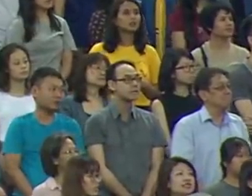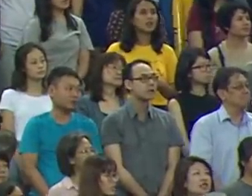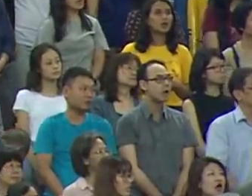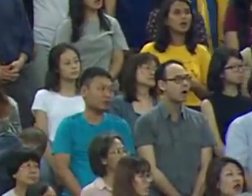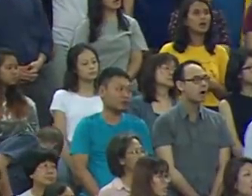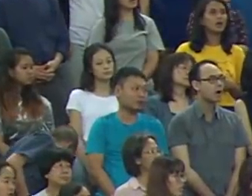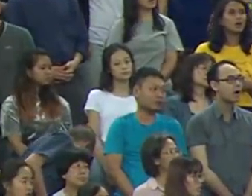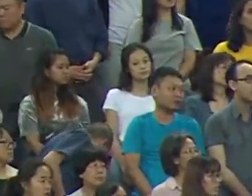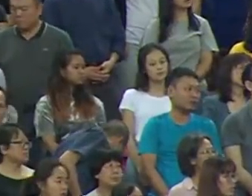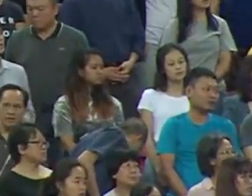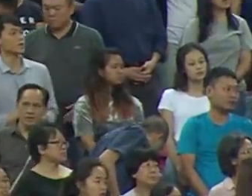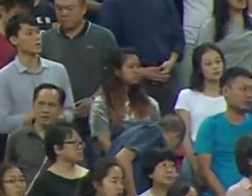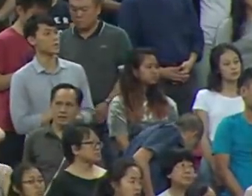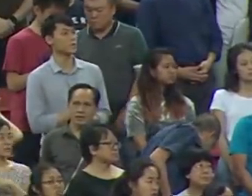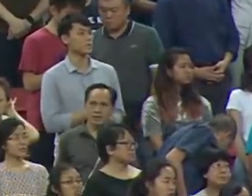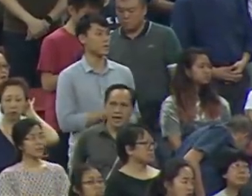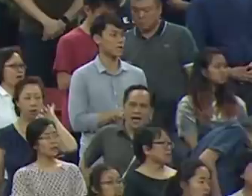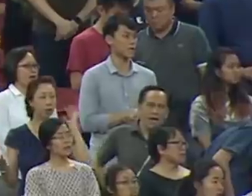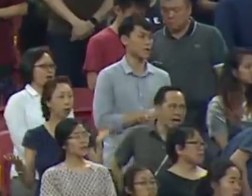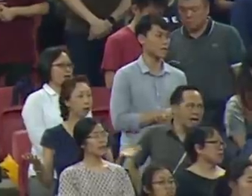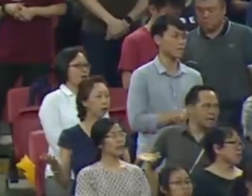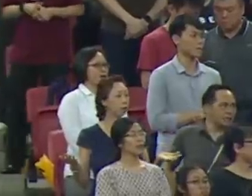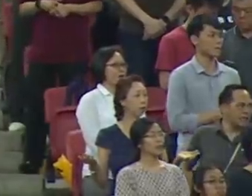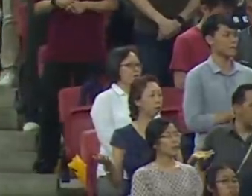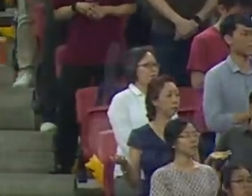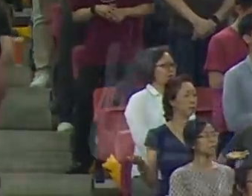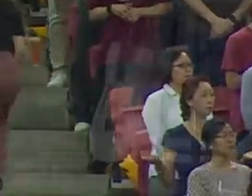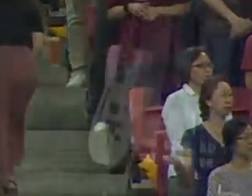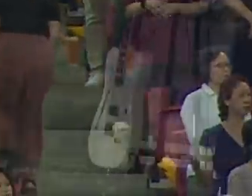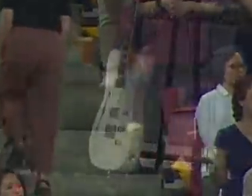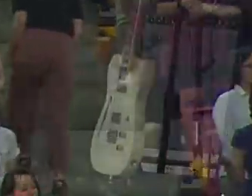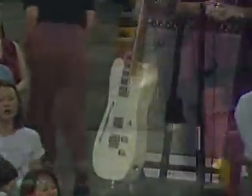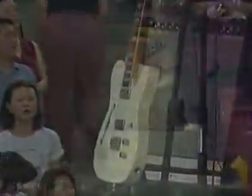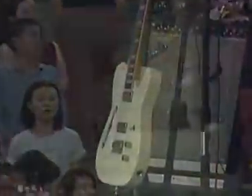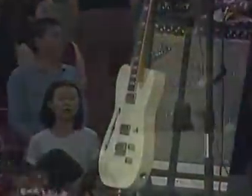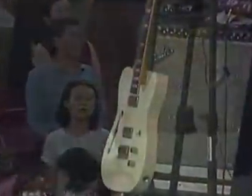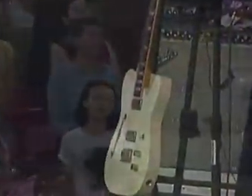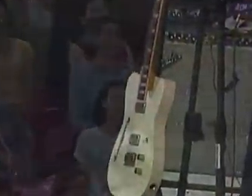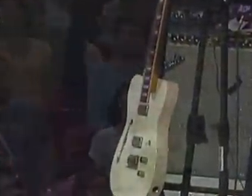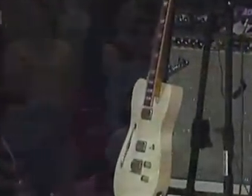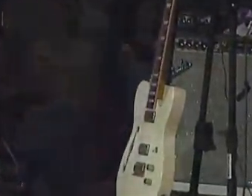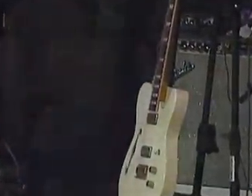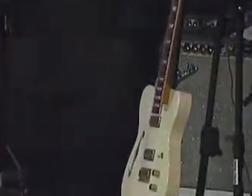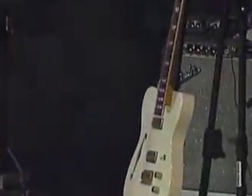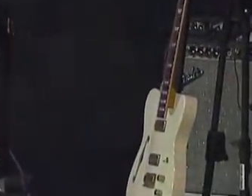His love has set me free.